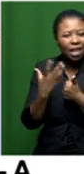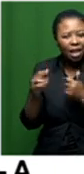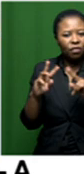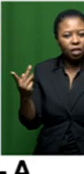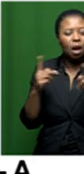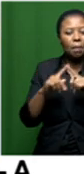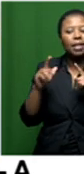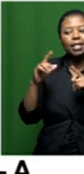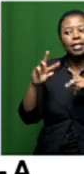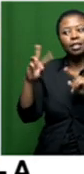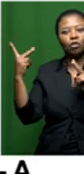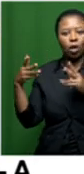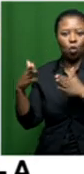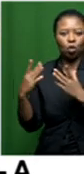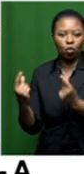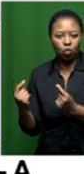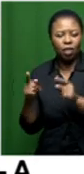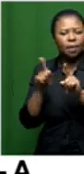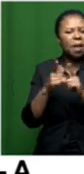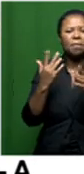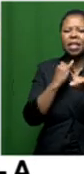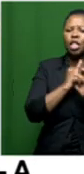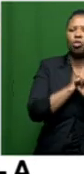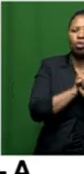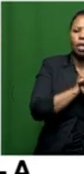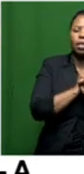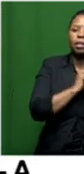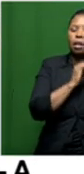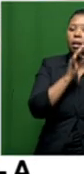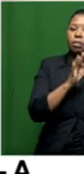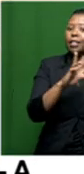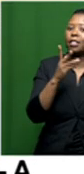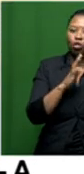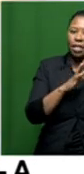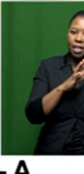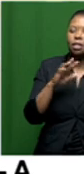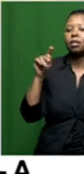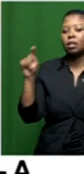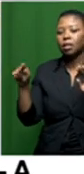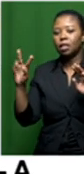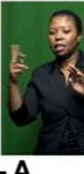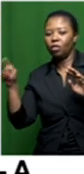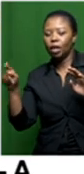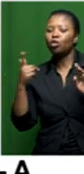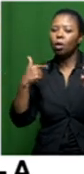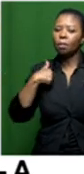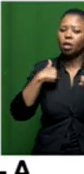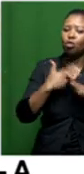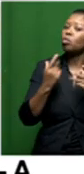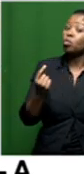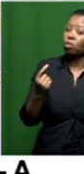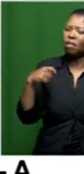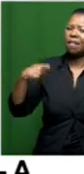a different stance, or maybe the institution we're working with has slightly different politics. My job is to be flexible and